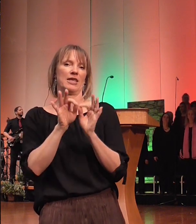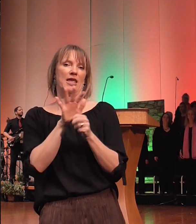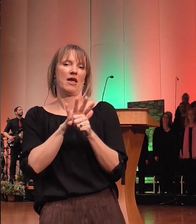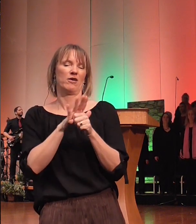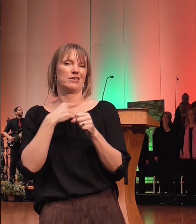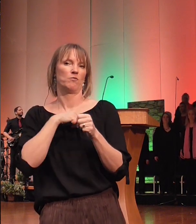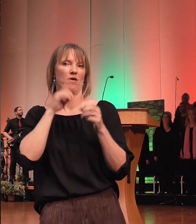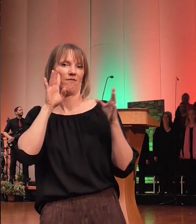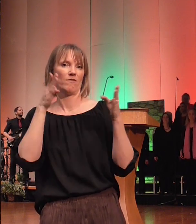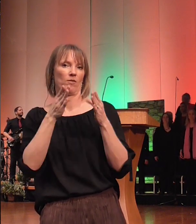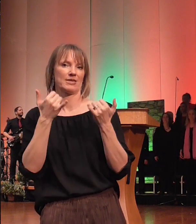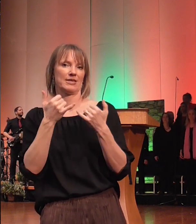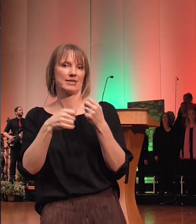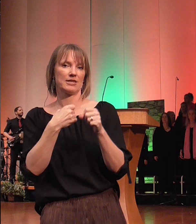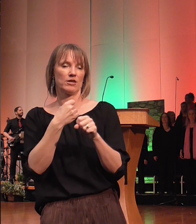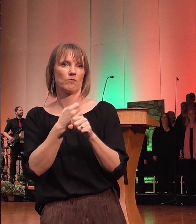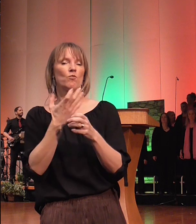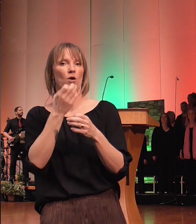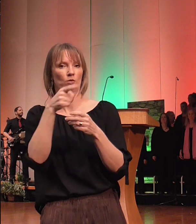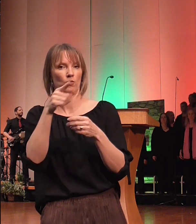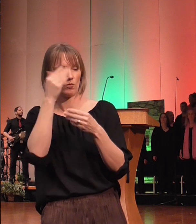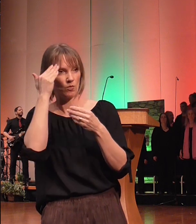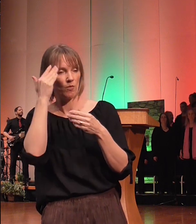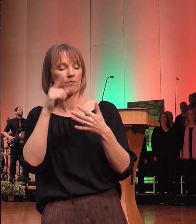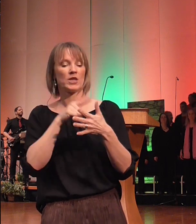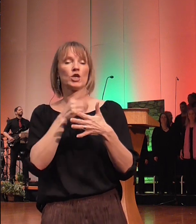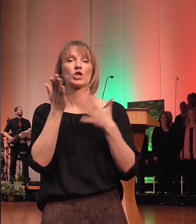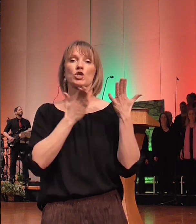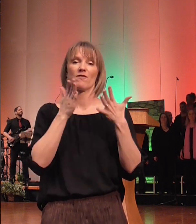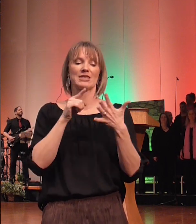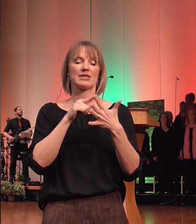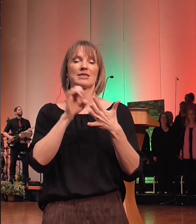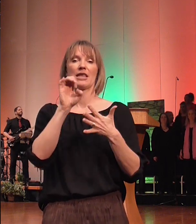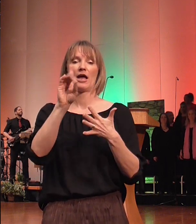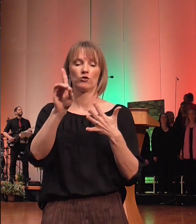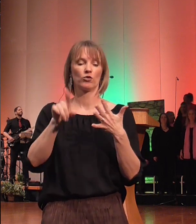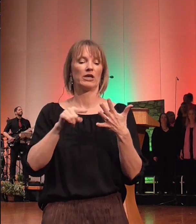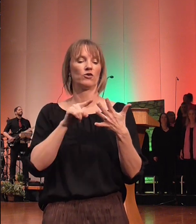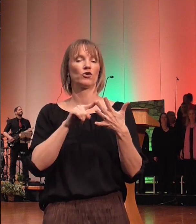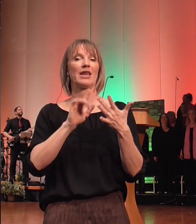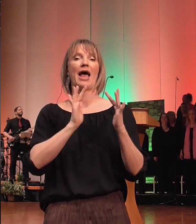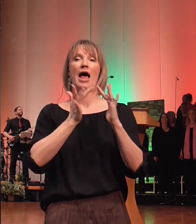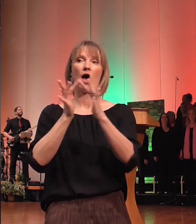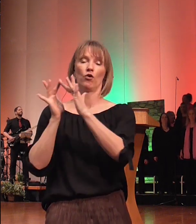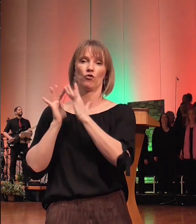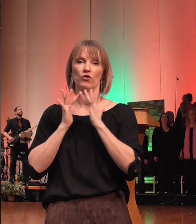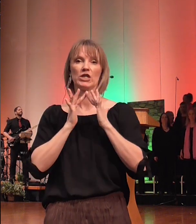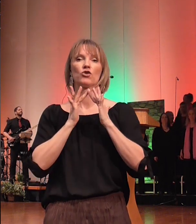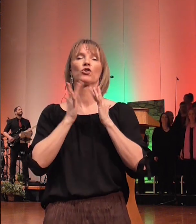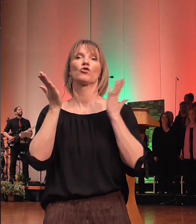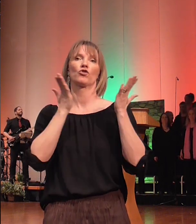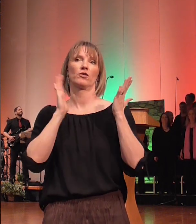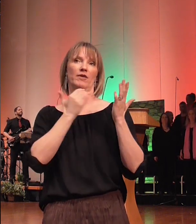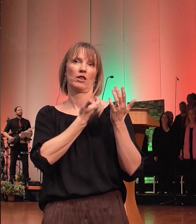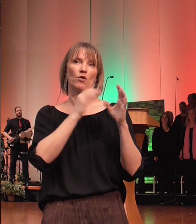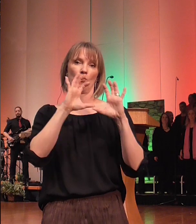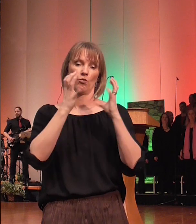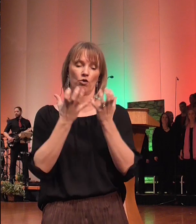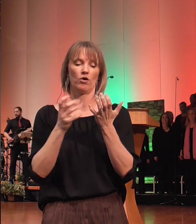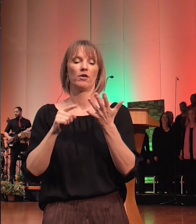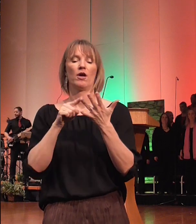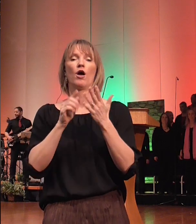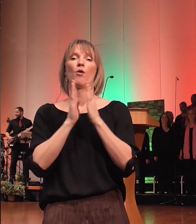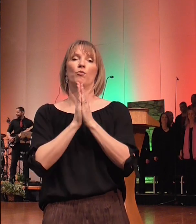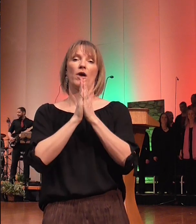this year we want you to know about. Of course, services and education, our outreach and serving our world, prayer